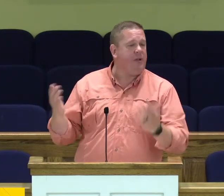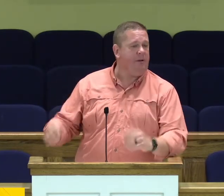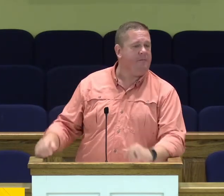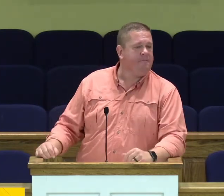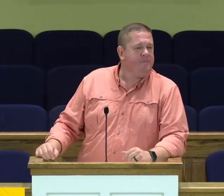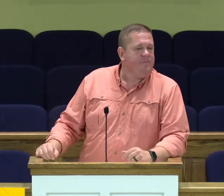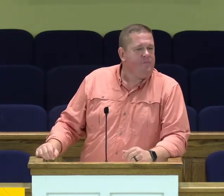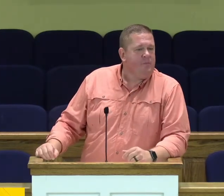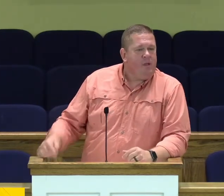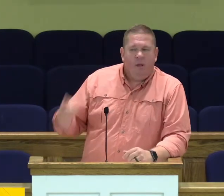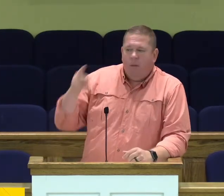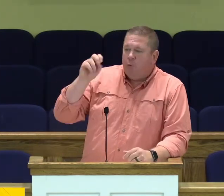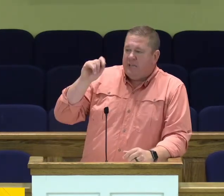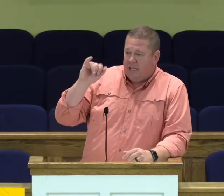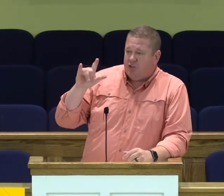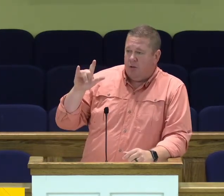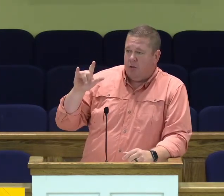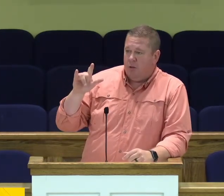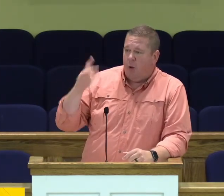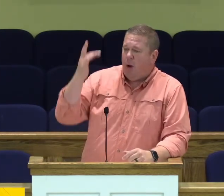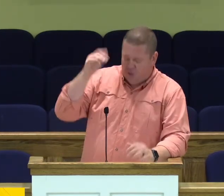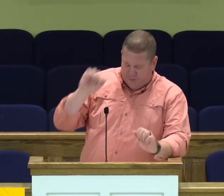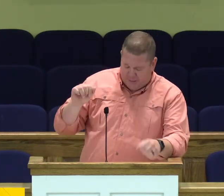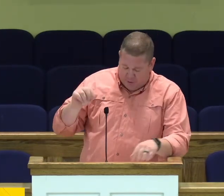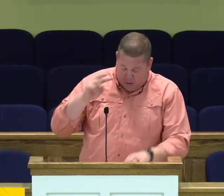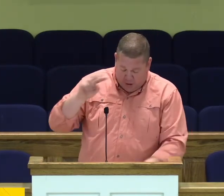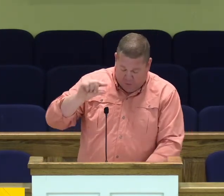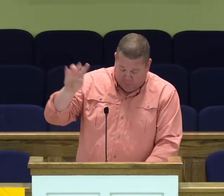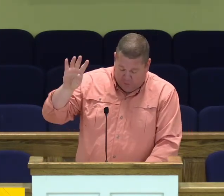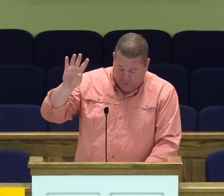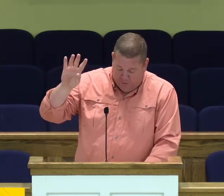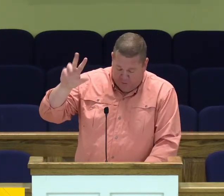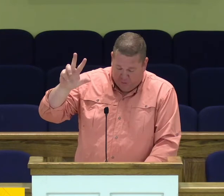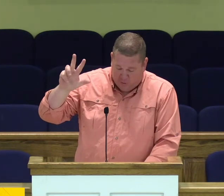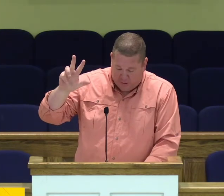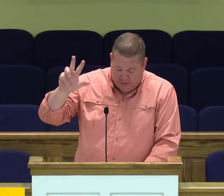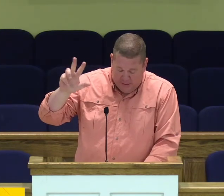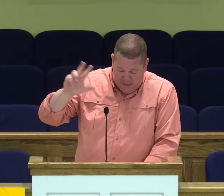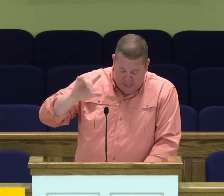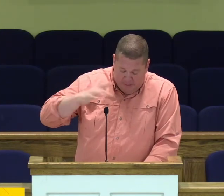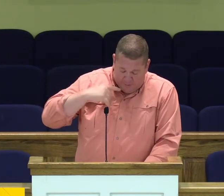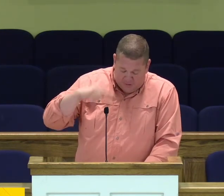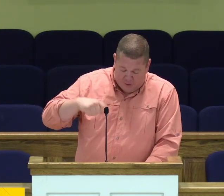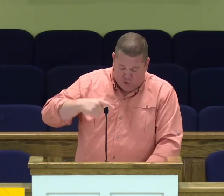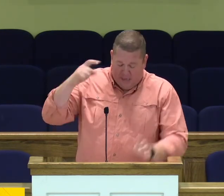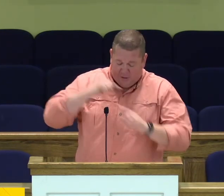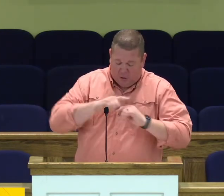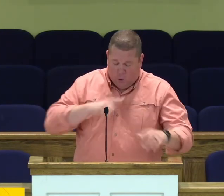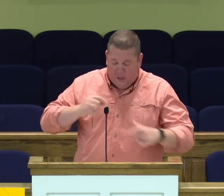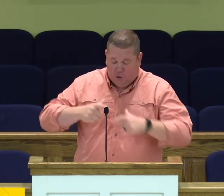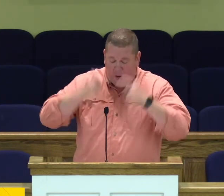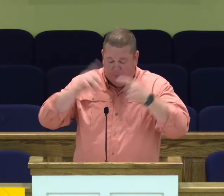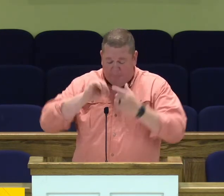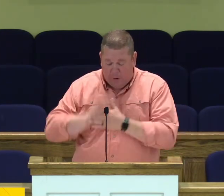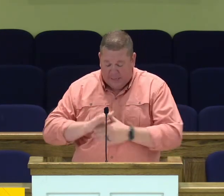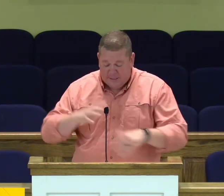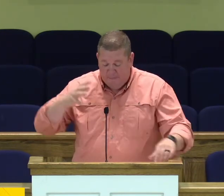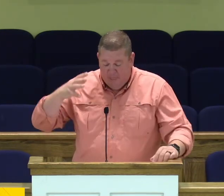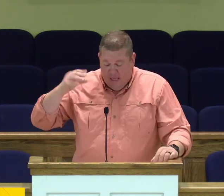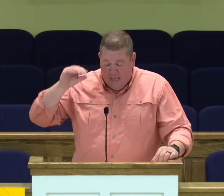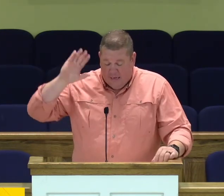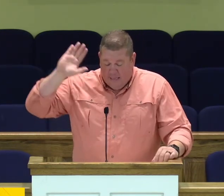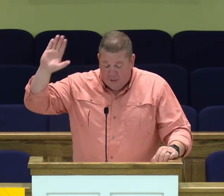potential here. Potential. All right, why is there potential? All right, look at verse number 3 real quickly. Bible says this, great is the Lord and greatly to be